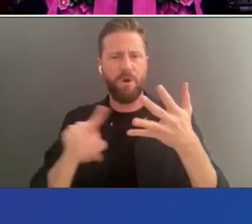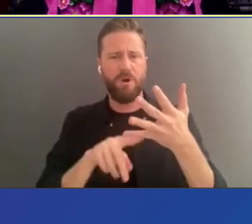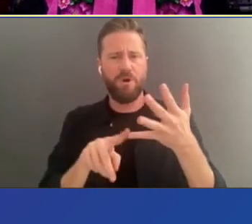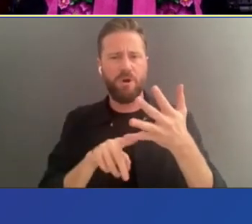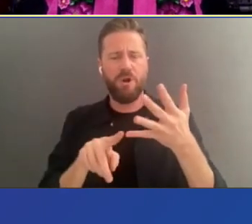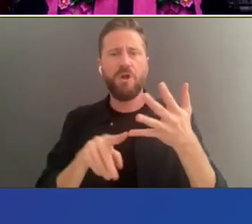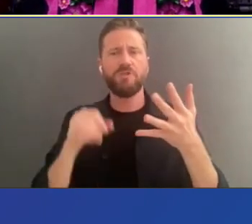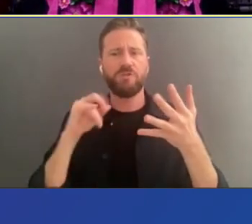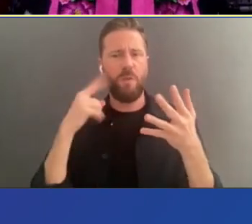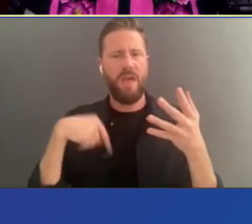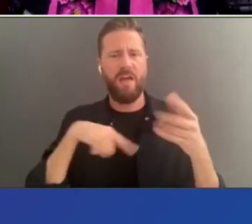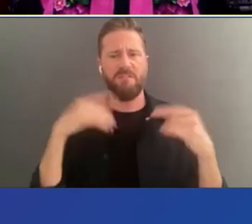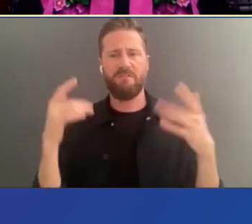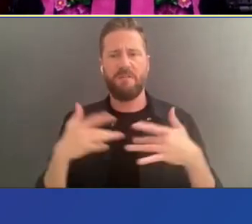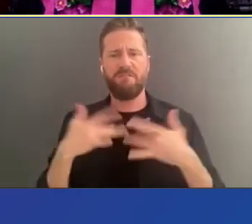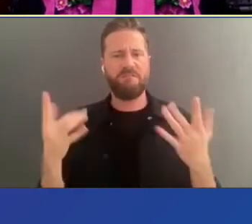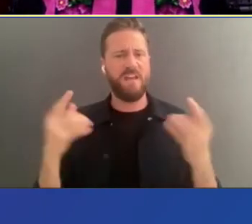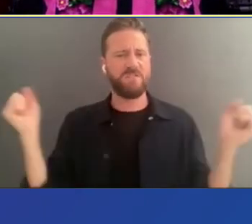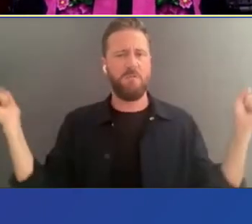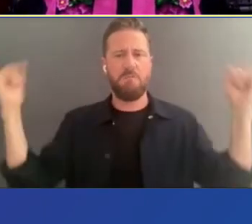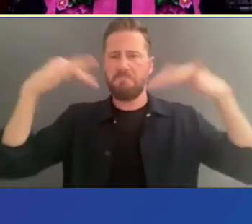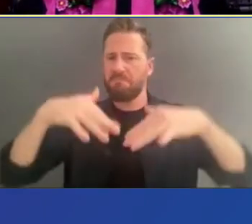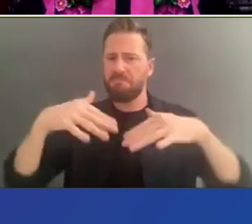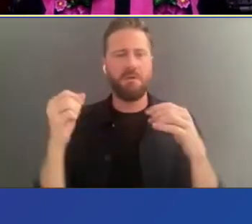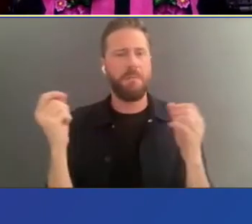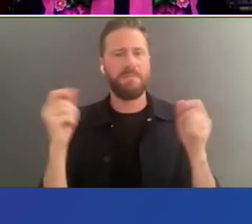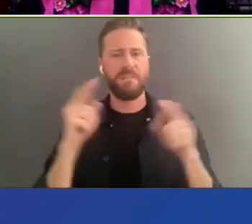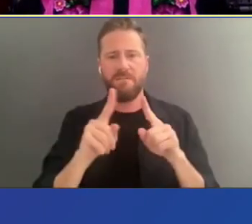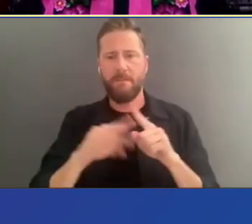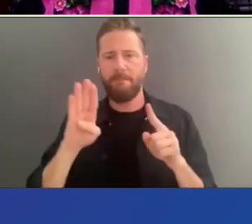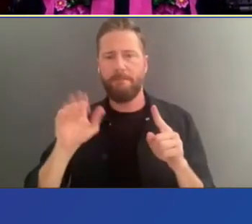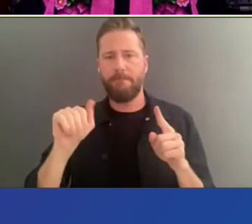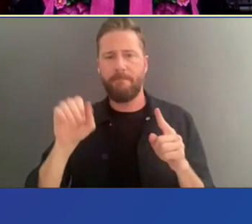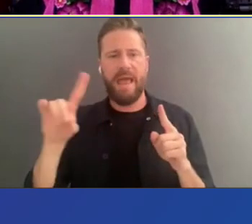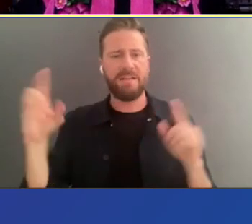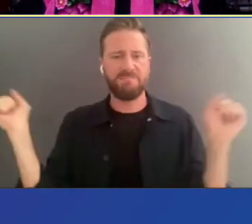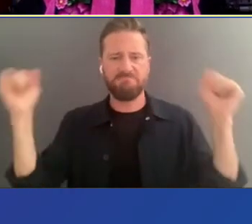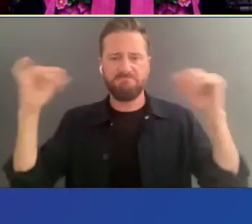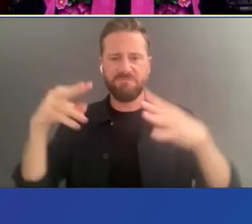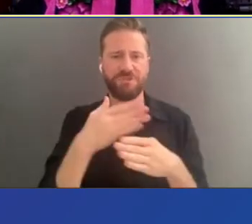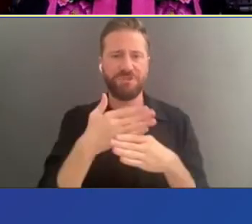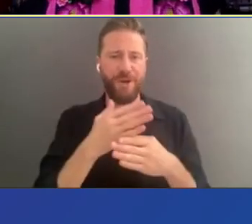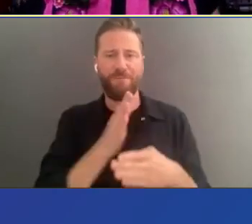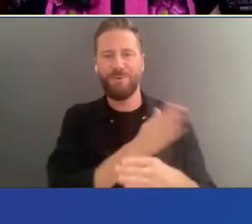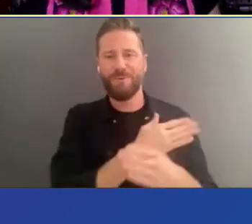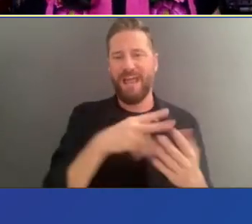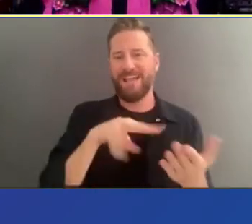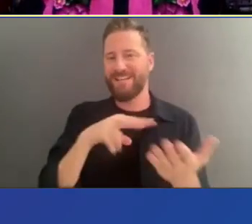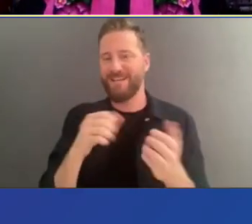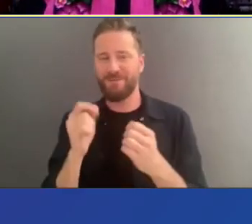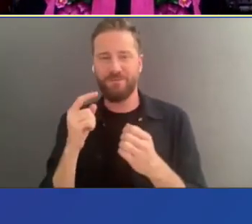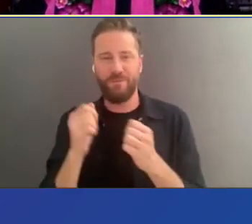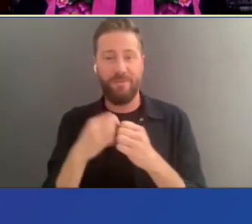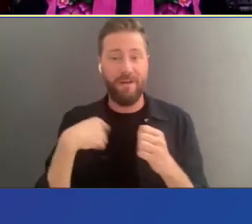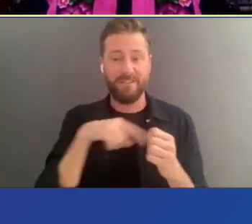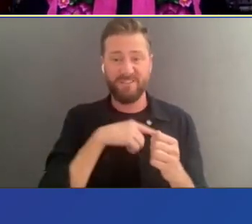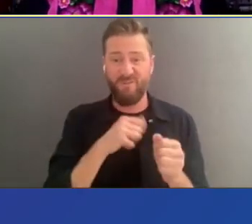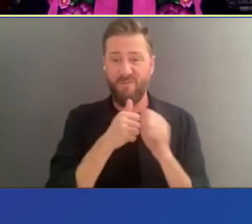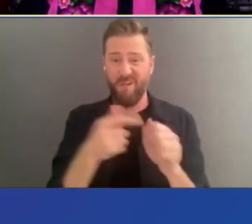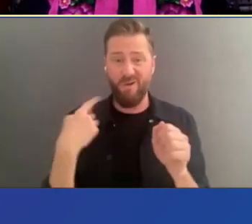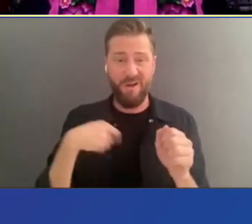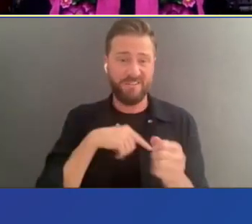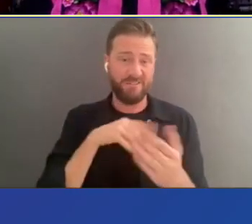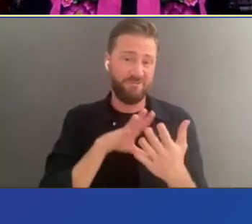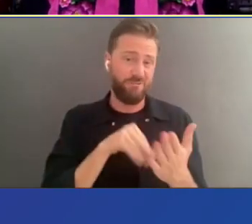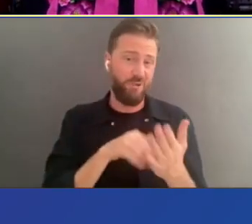have bands from all over the East Coast coming to visit and share their music and their dance with us. So yes, follow us and learn more about